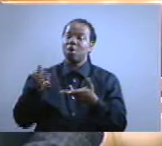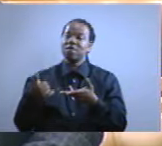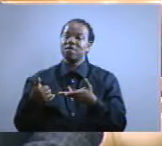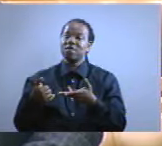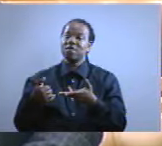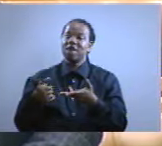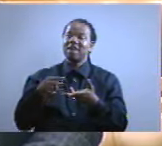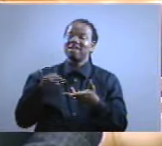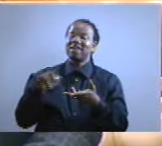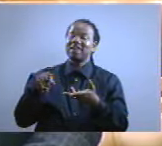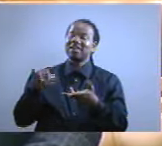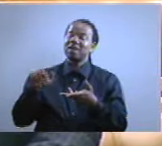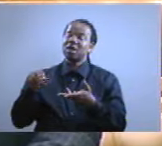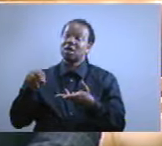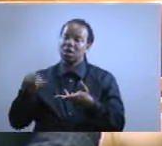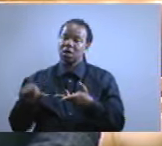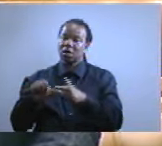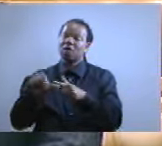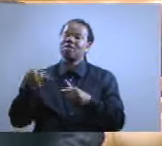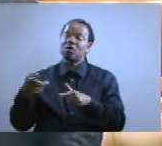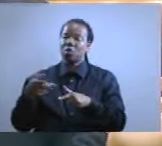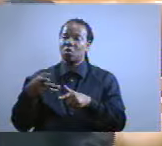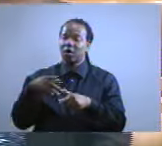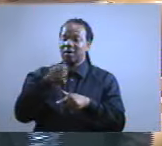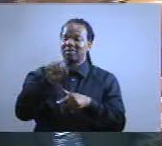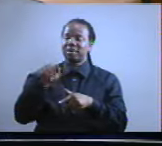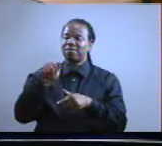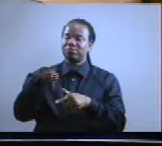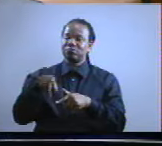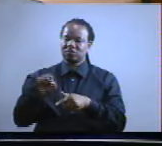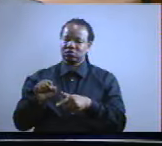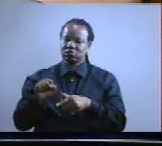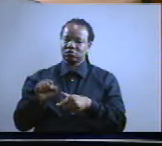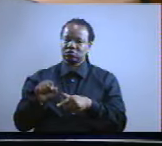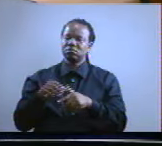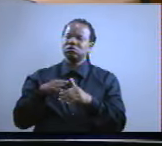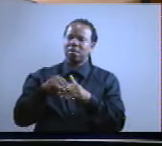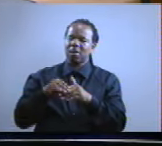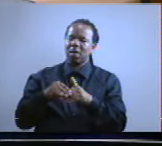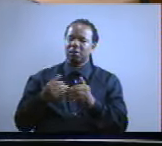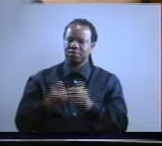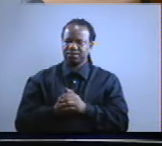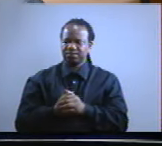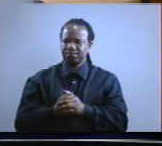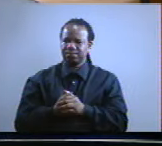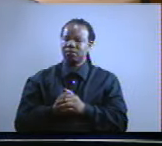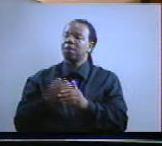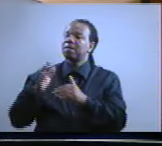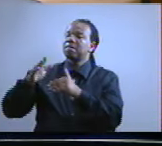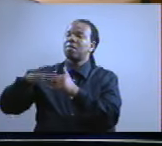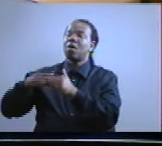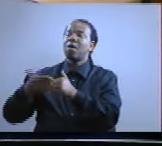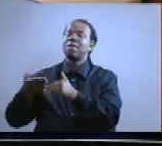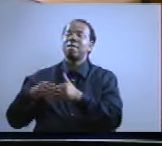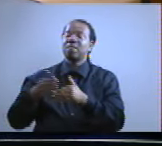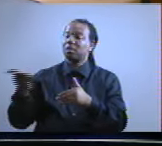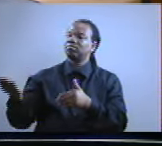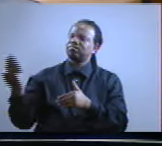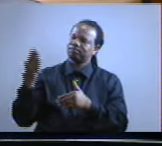new candidates for the South African Police Services. Noted. Does any other member wish to give notice of a motion? Honourable member, you have the